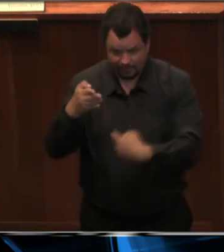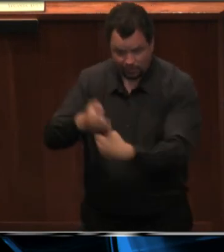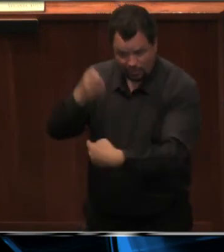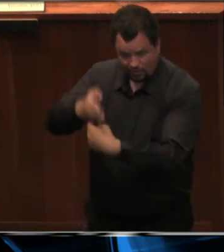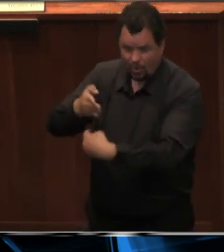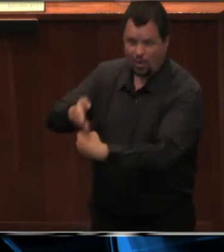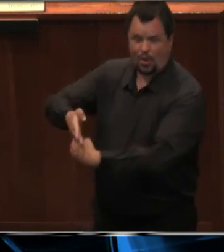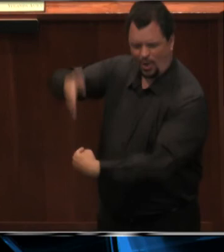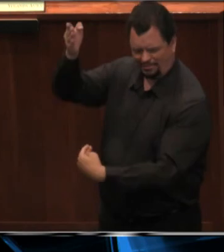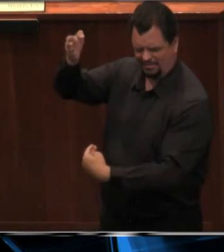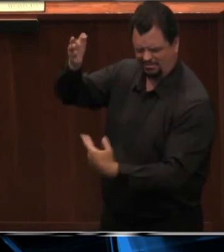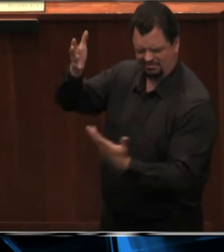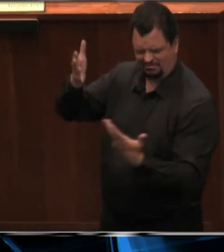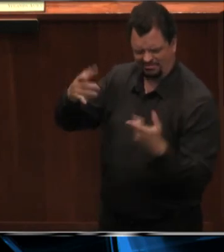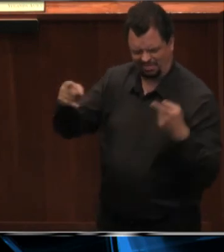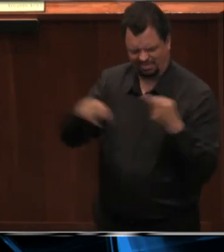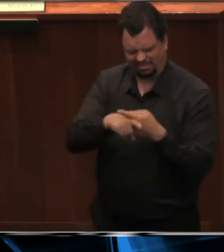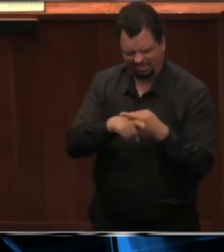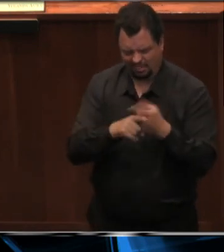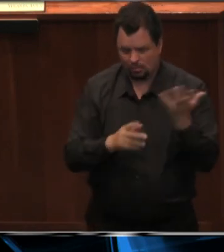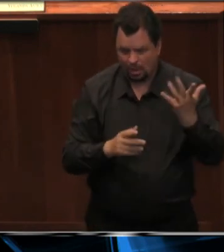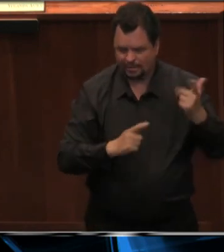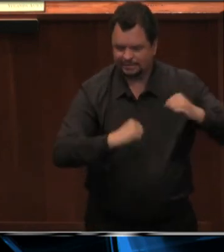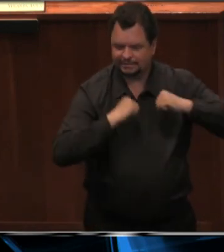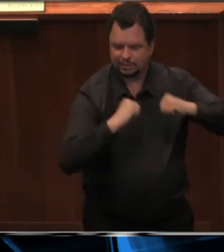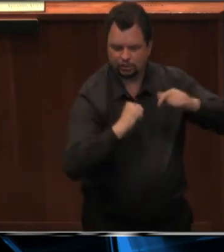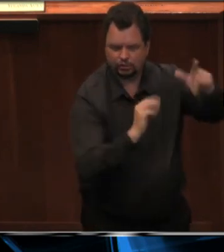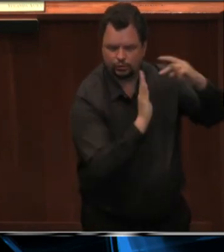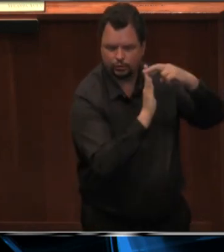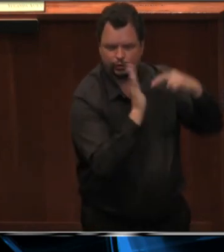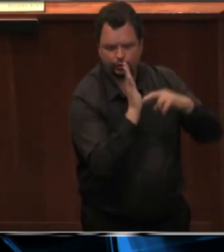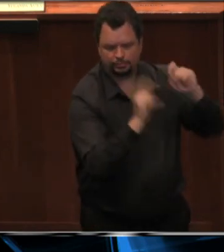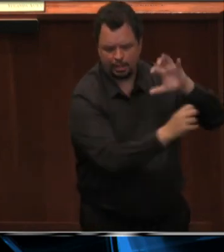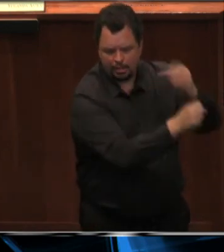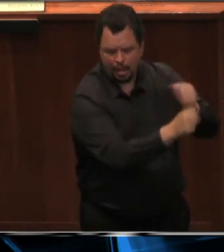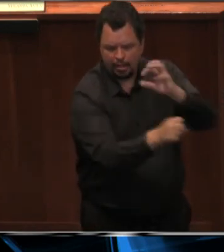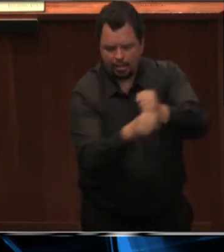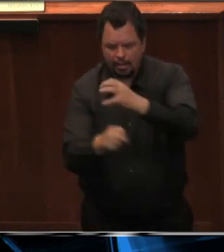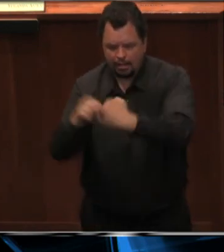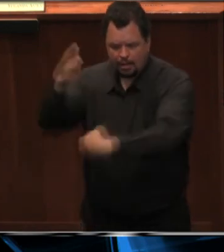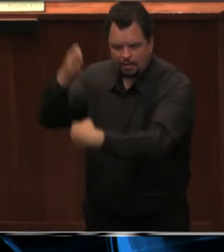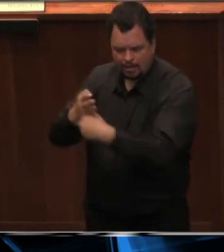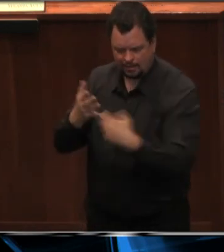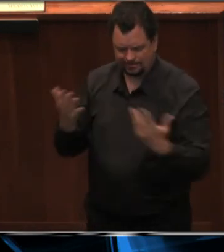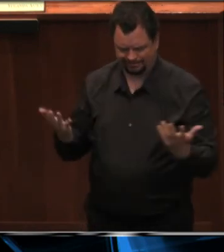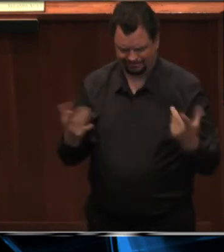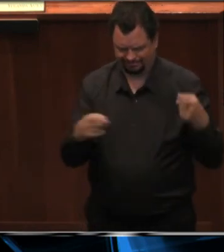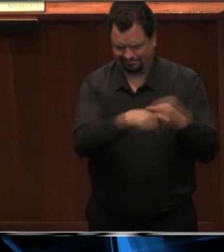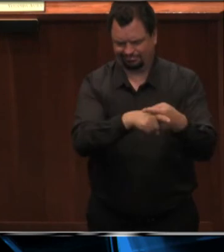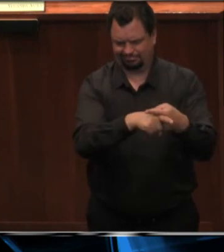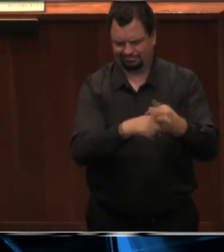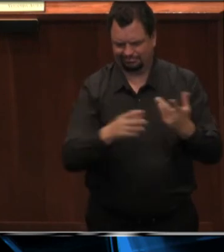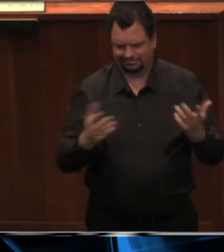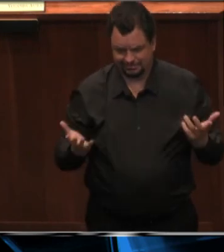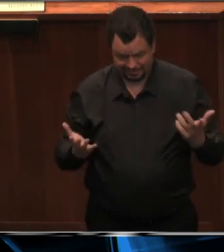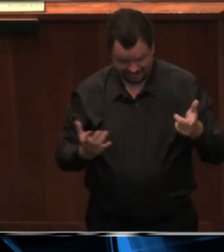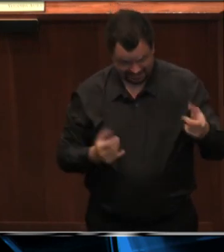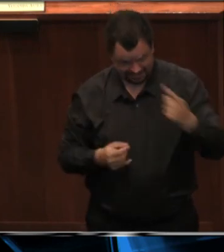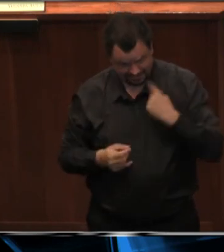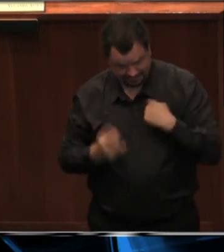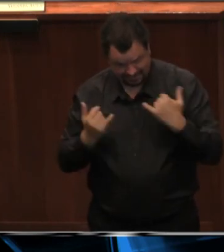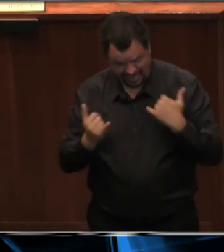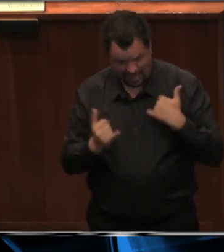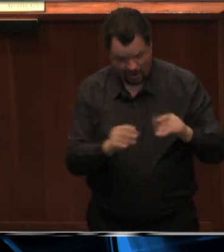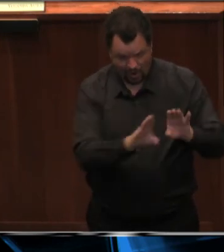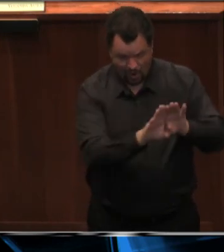security processes. I am now being asked to not close the door that provides privacy when I am interacting with students. We can do better than